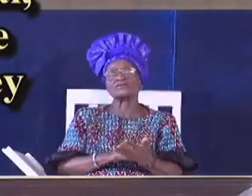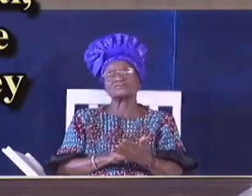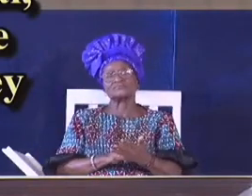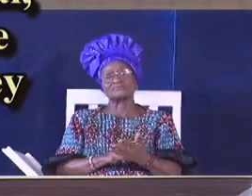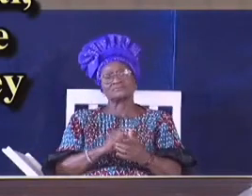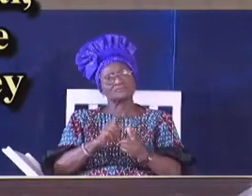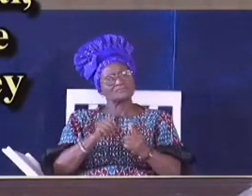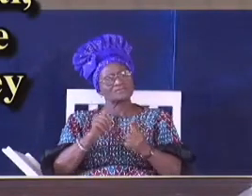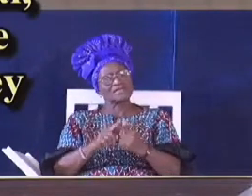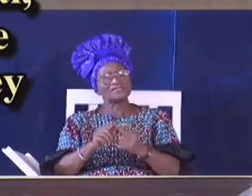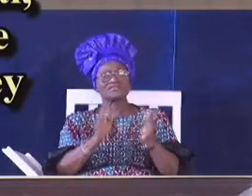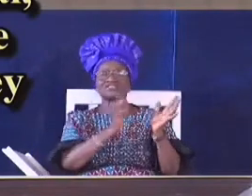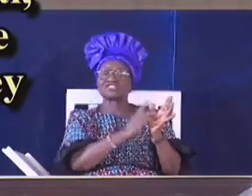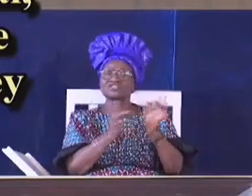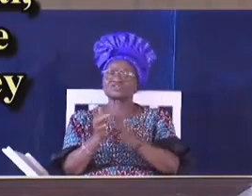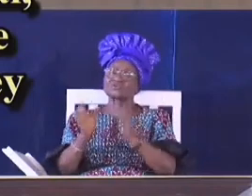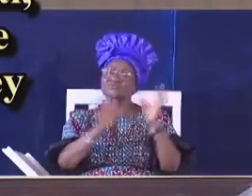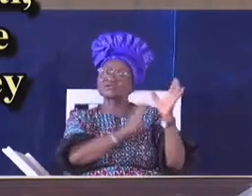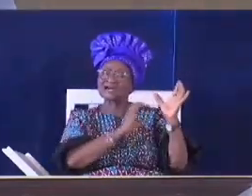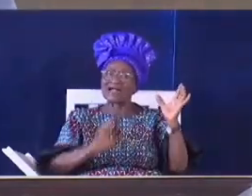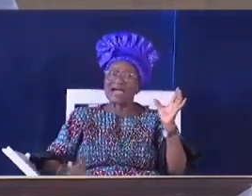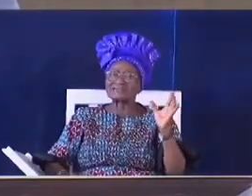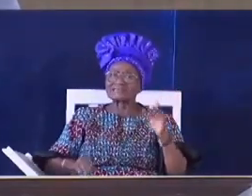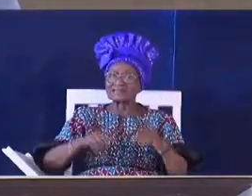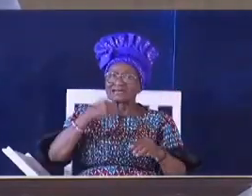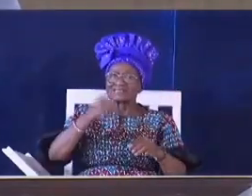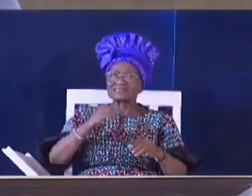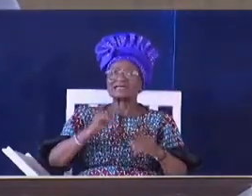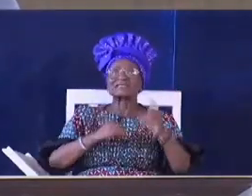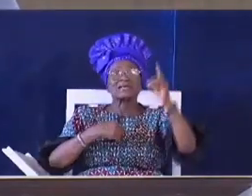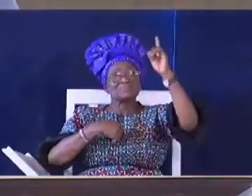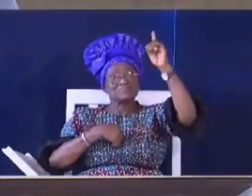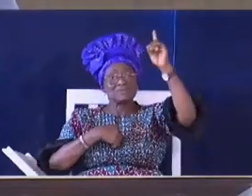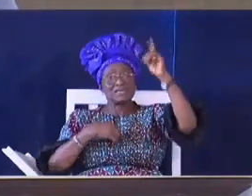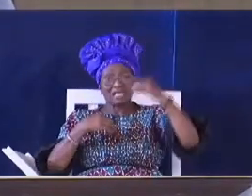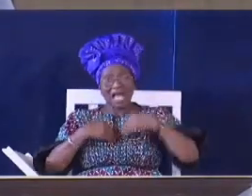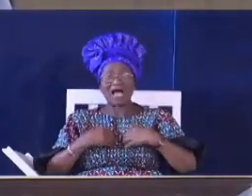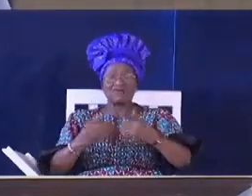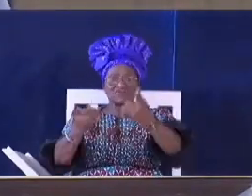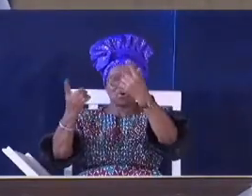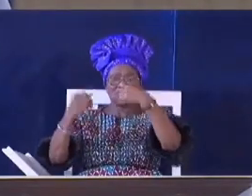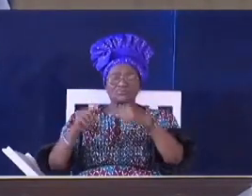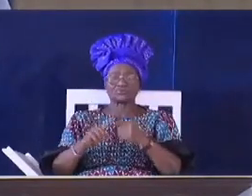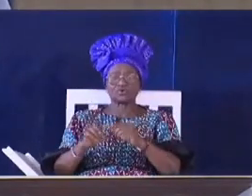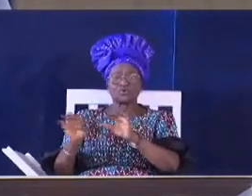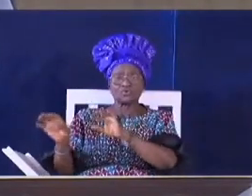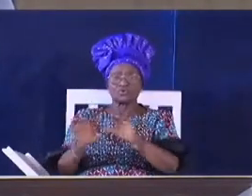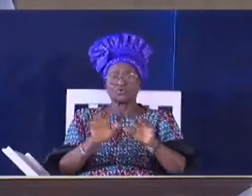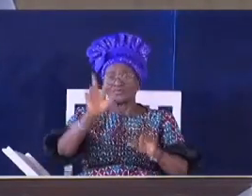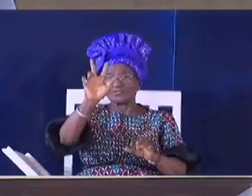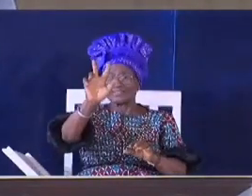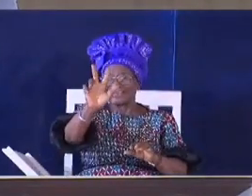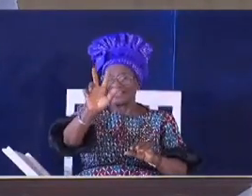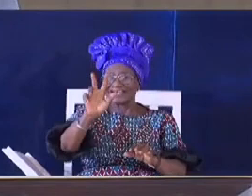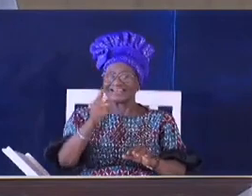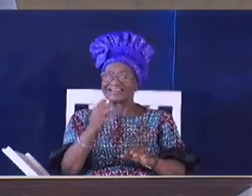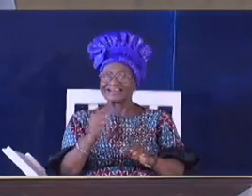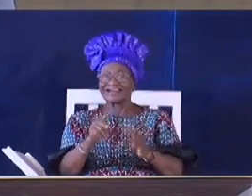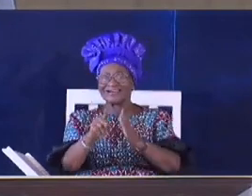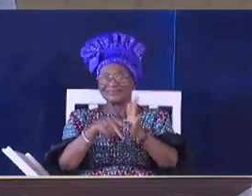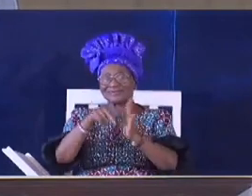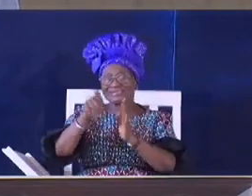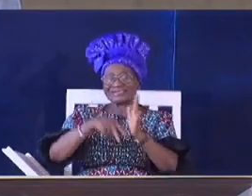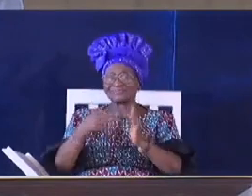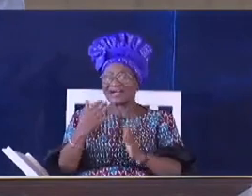And then Jesus Christ said, I have also come to do three principal things: